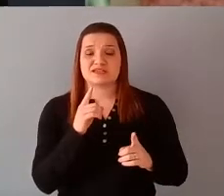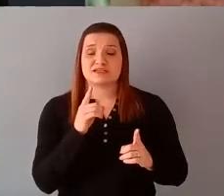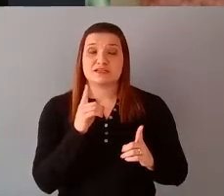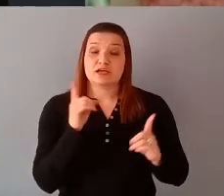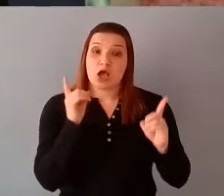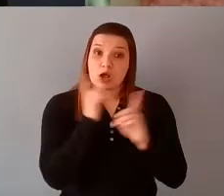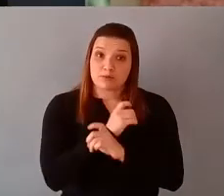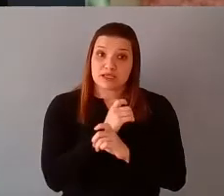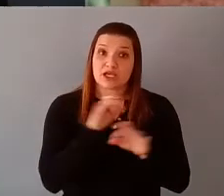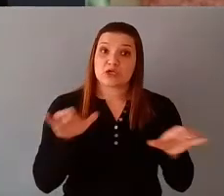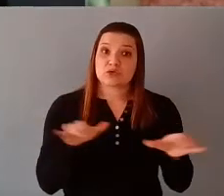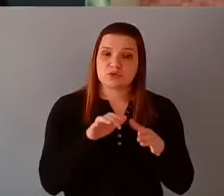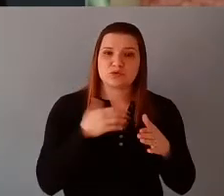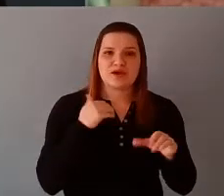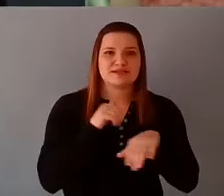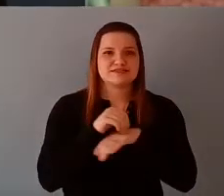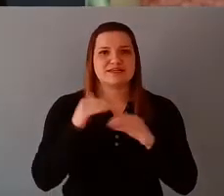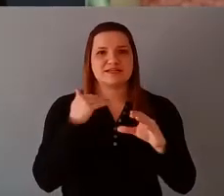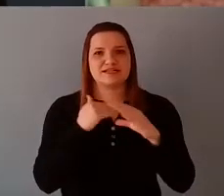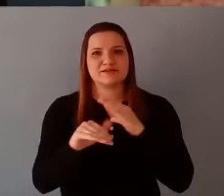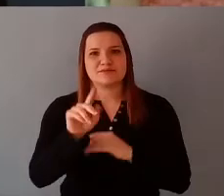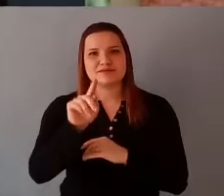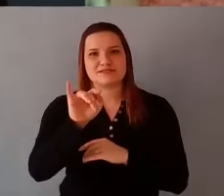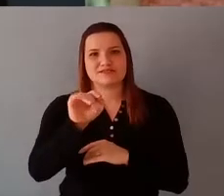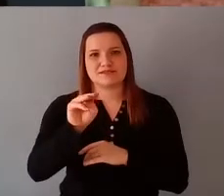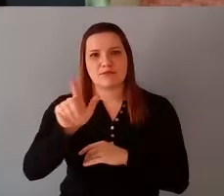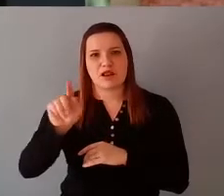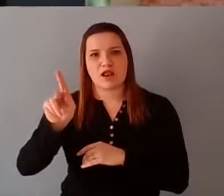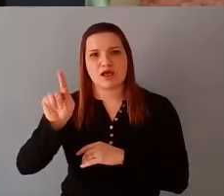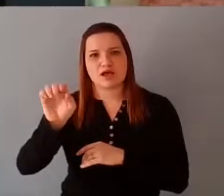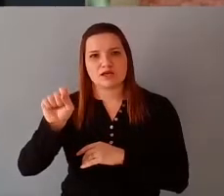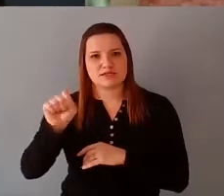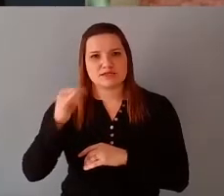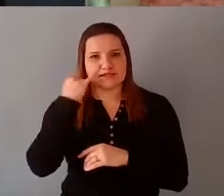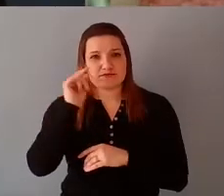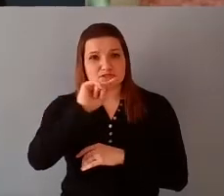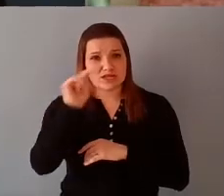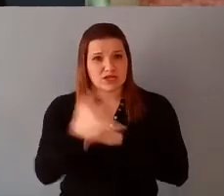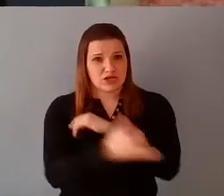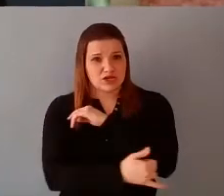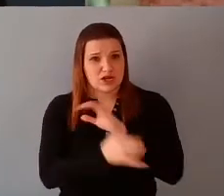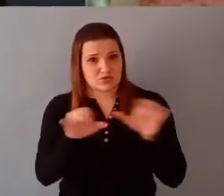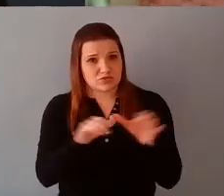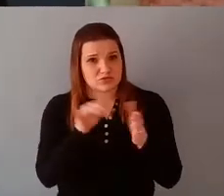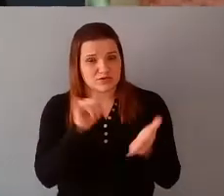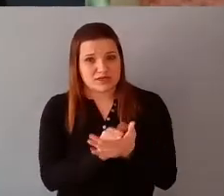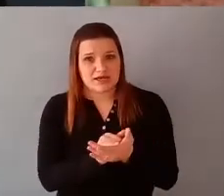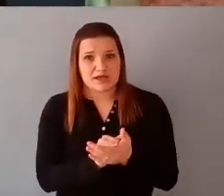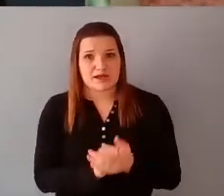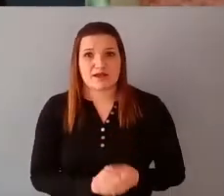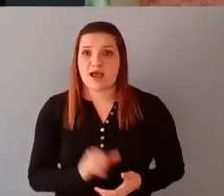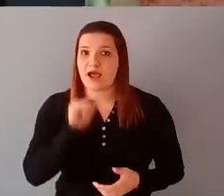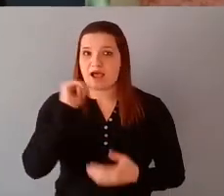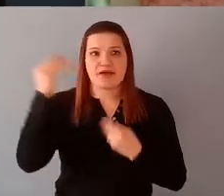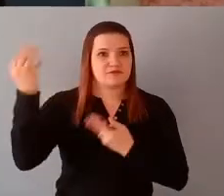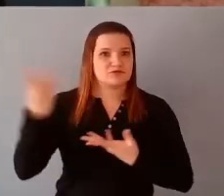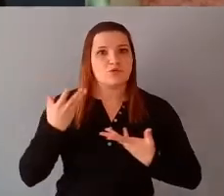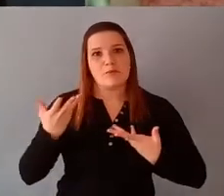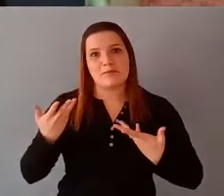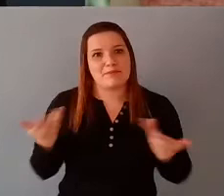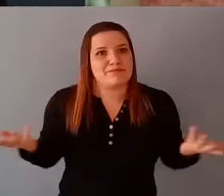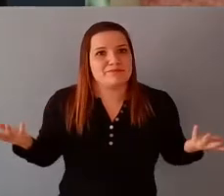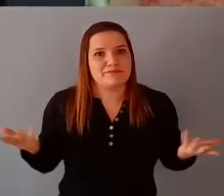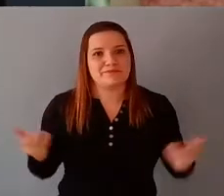put an email out to Tim Lutz to find out if Tulare County was doing anything like that. I haven't heard back yet from